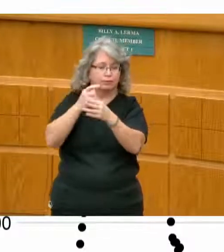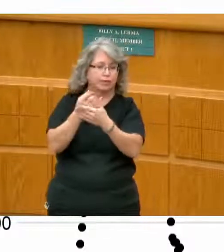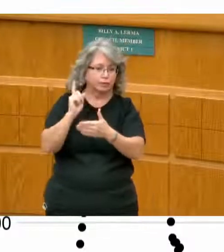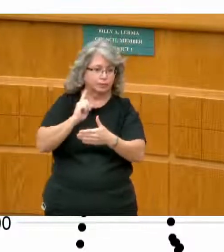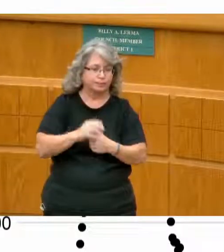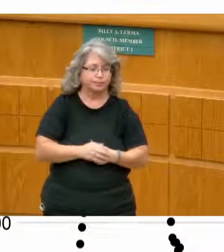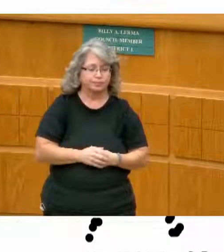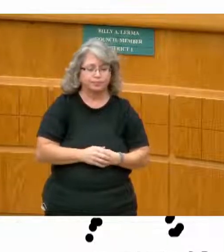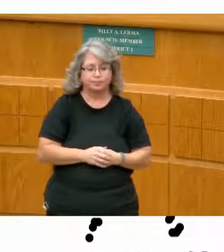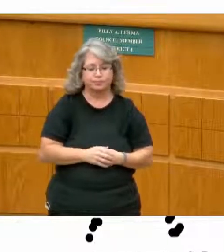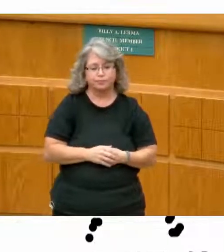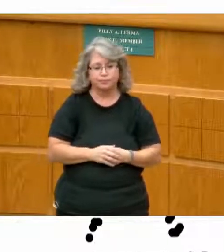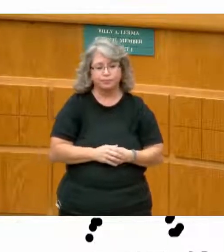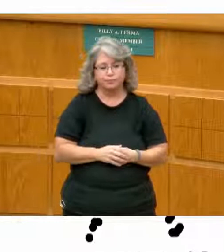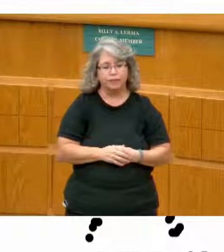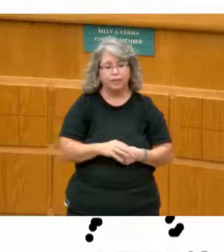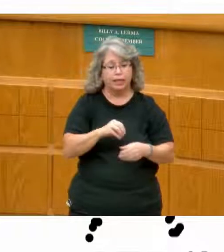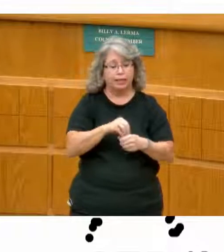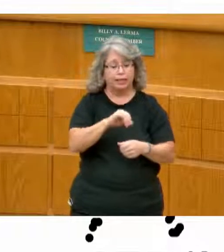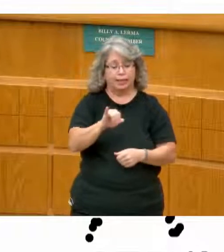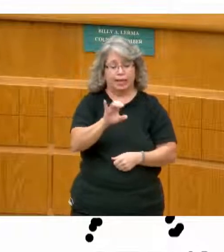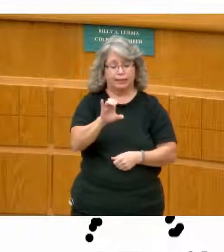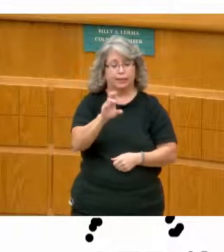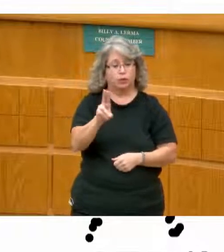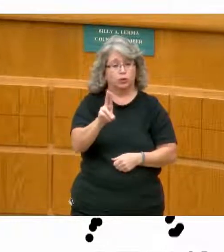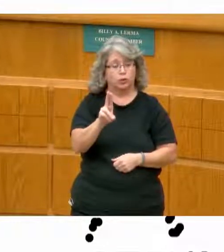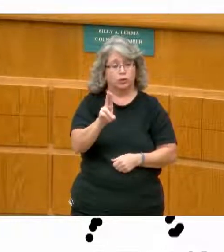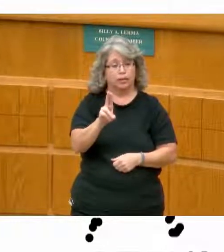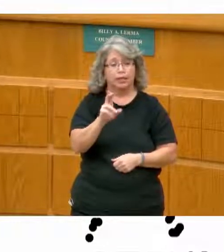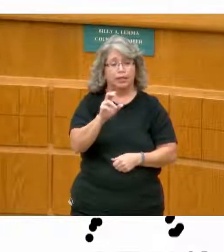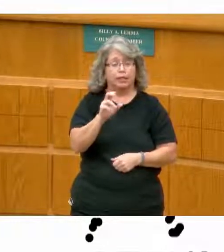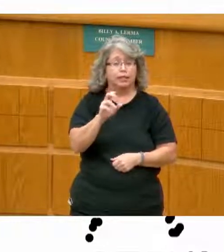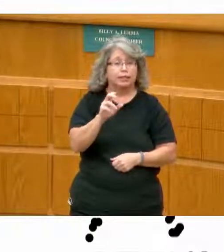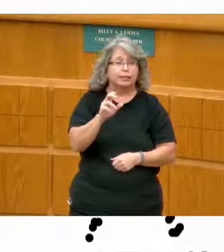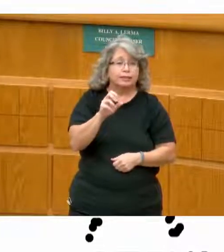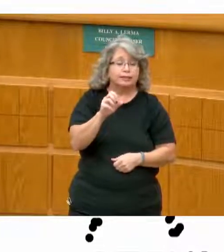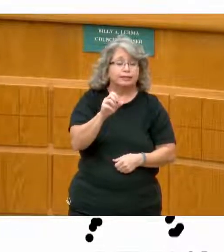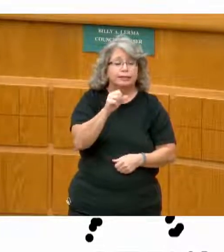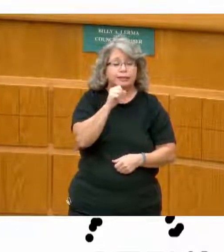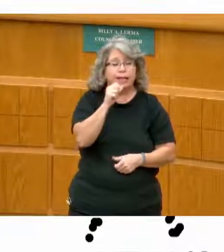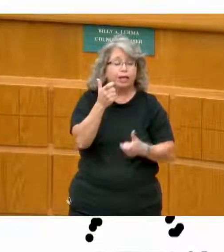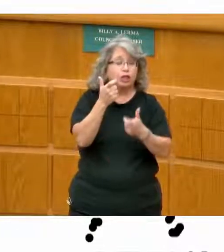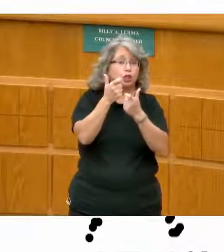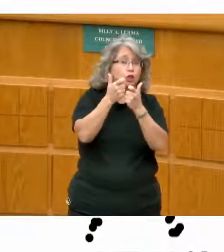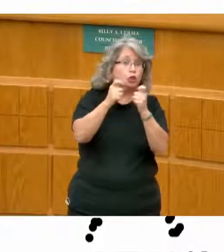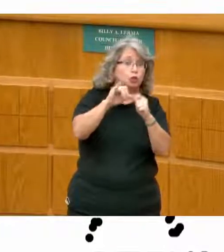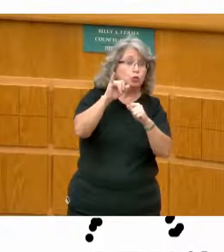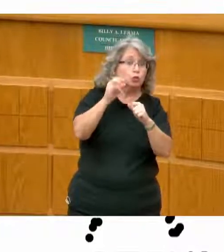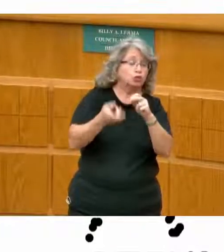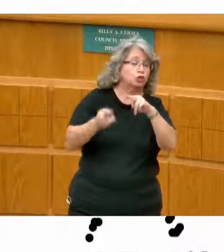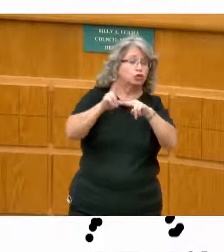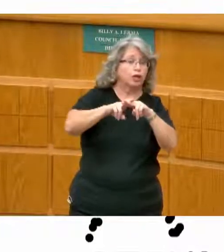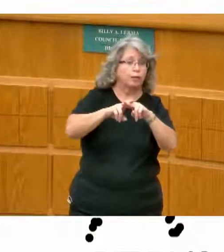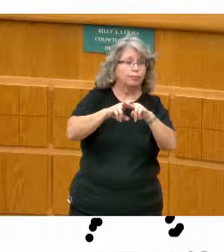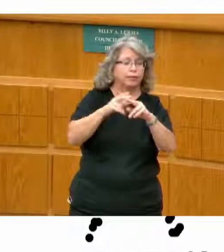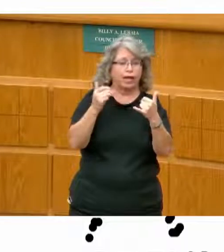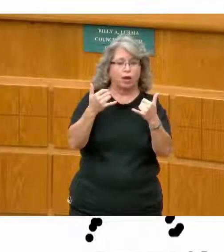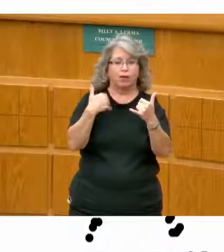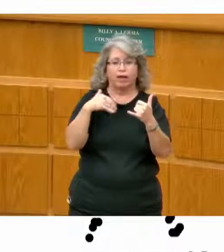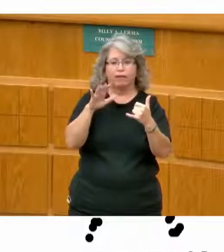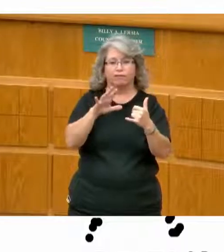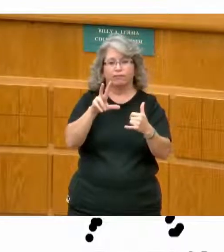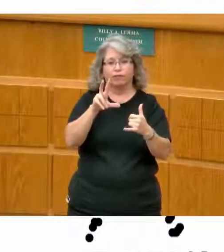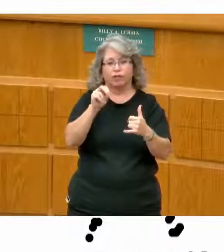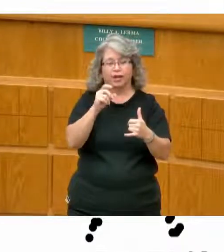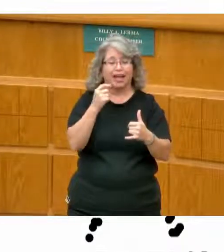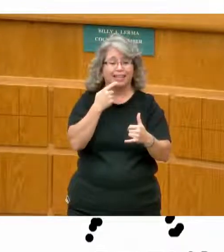In the ICU, we see the same jump. It's not a big jump because we're only up to 30 people in the ICU with COVID. I say only